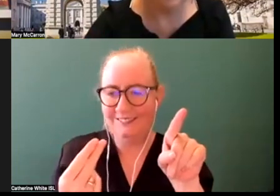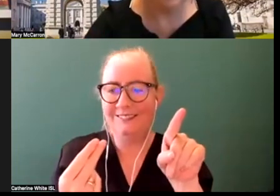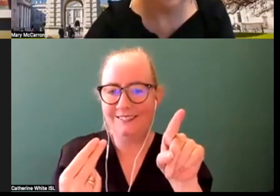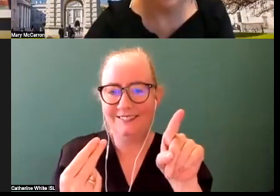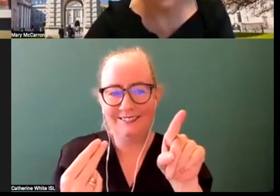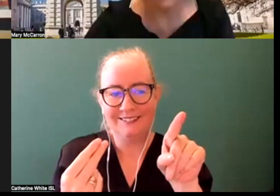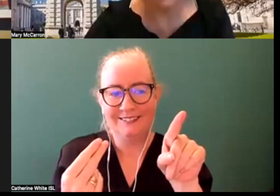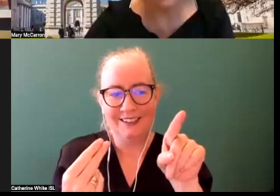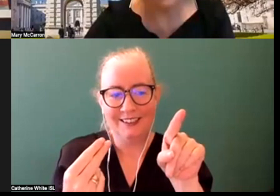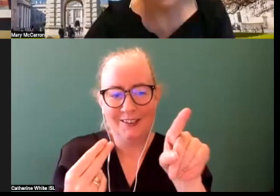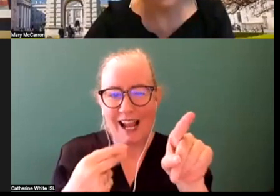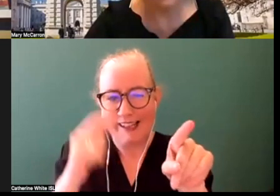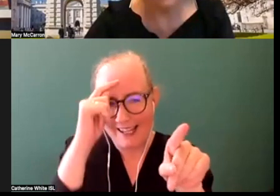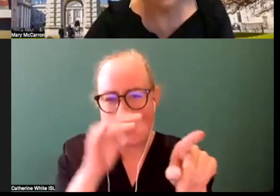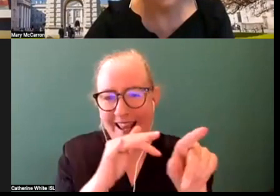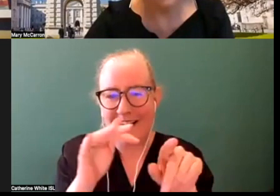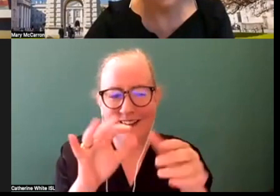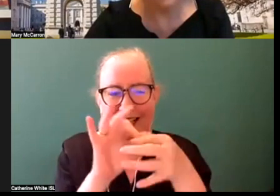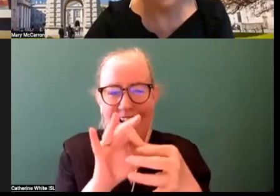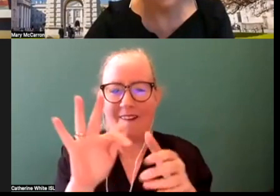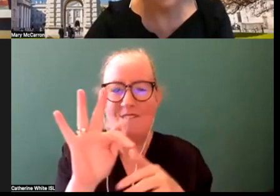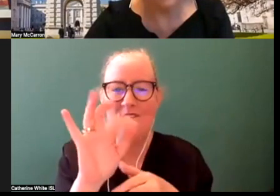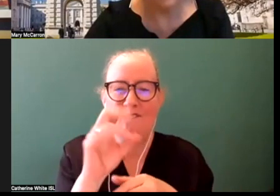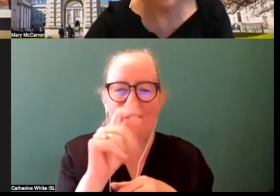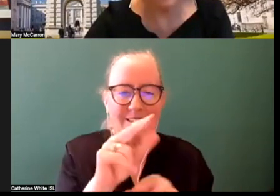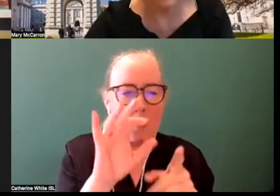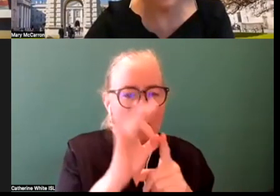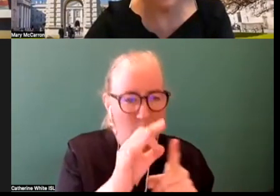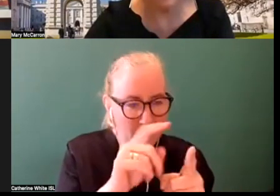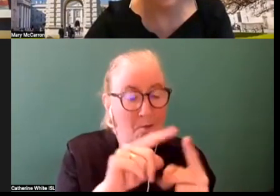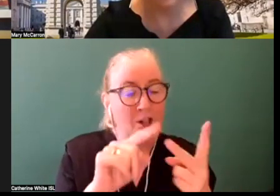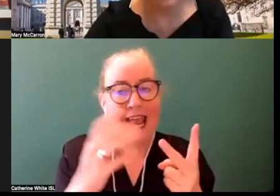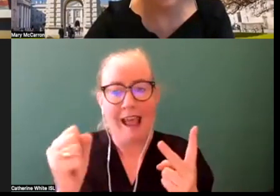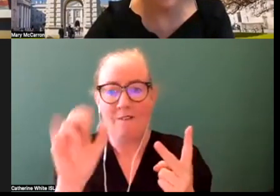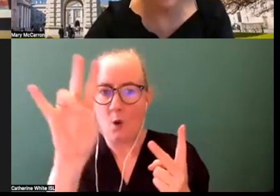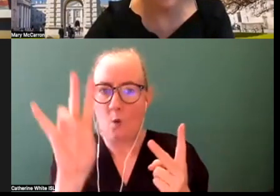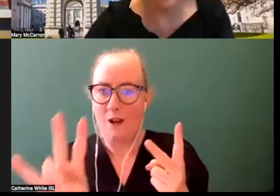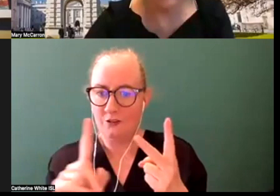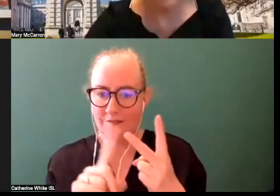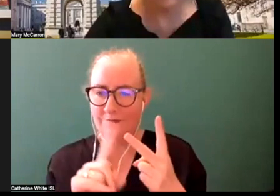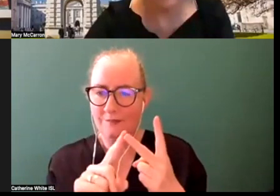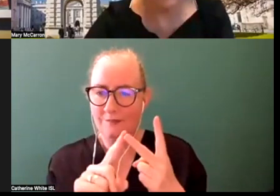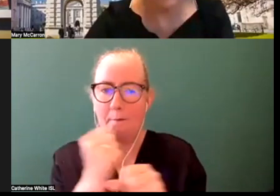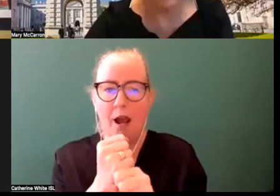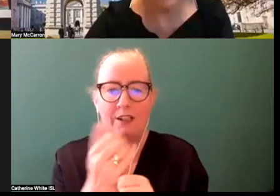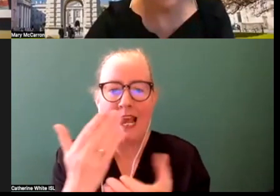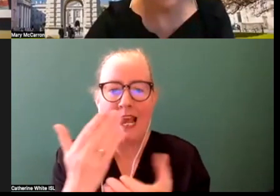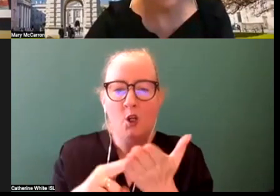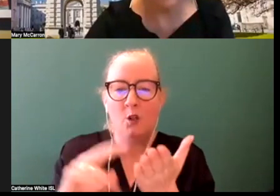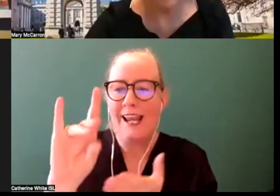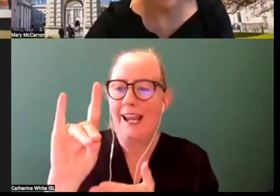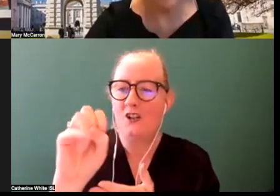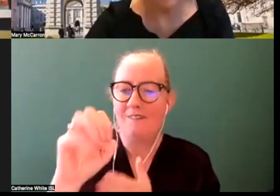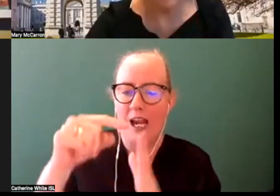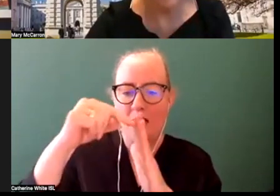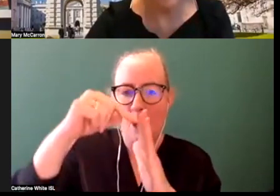you're probably following on from Fintan's point, but I might get you to address as well. There's a question here that asks about the use of the HSE